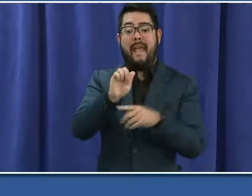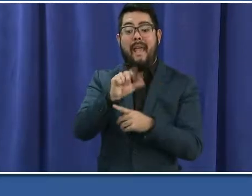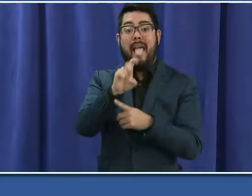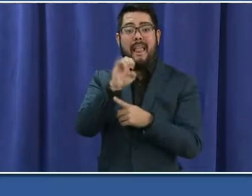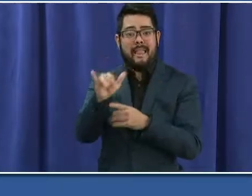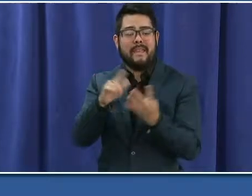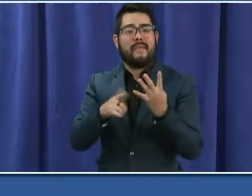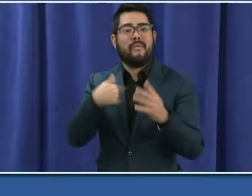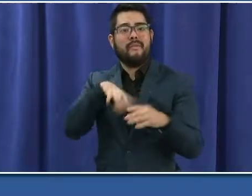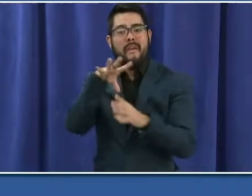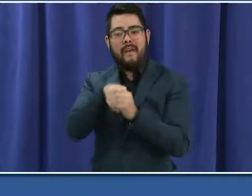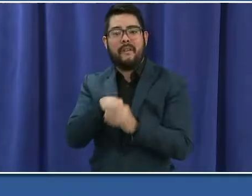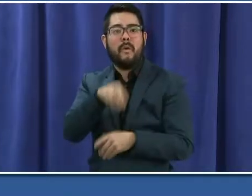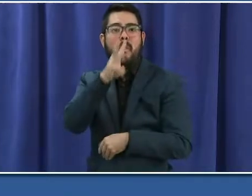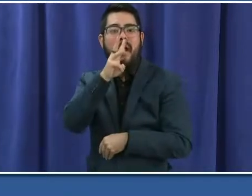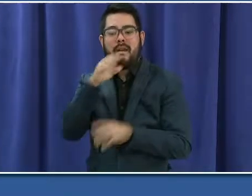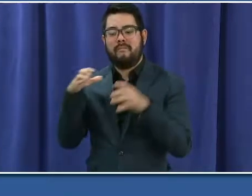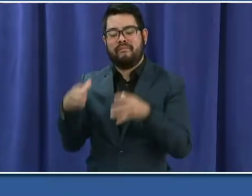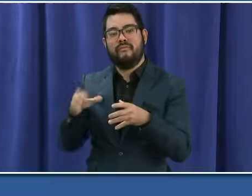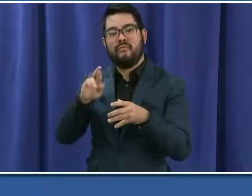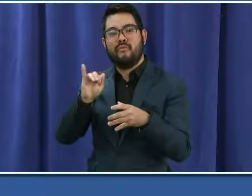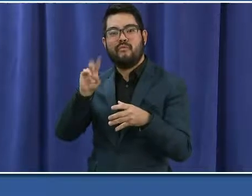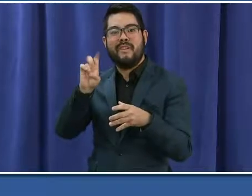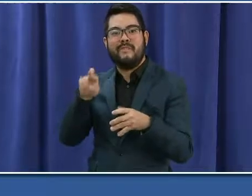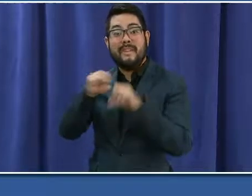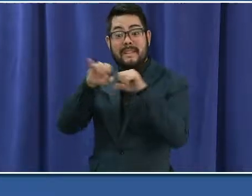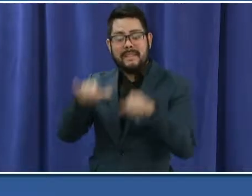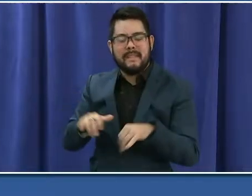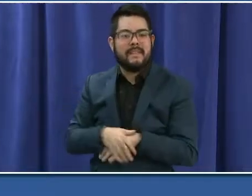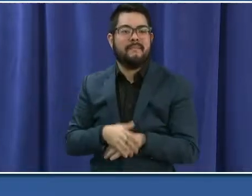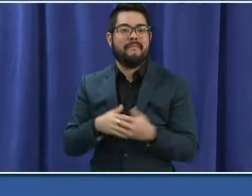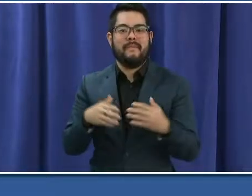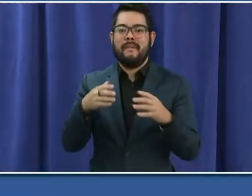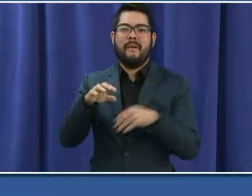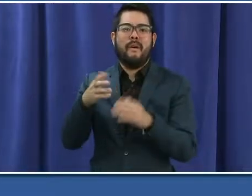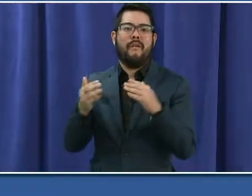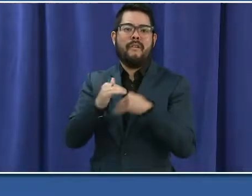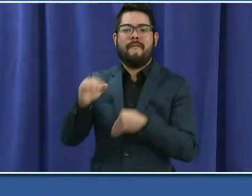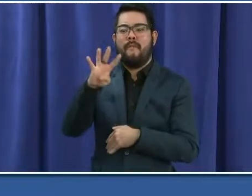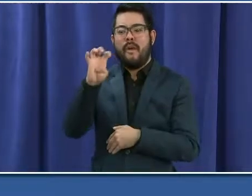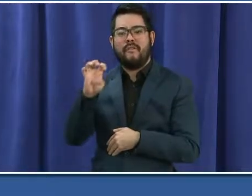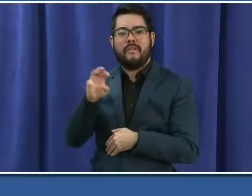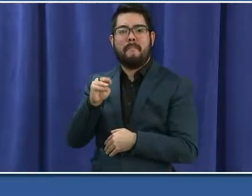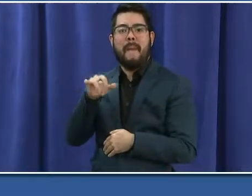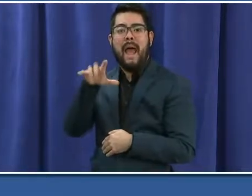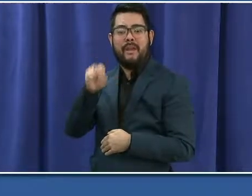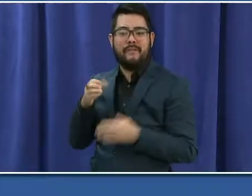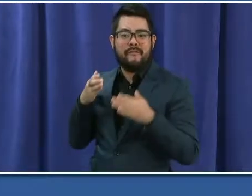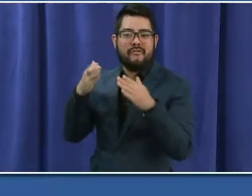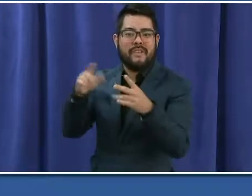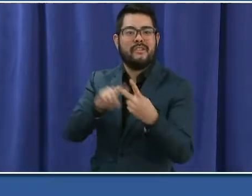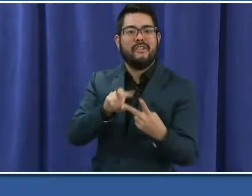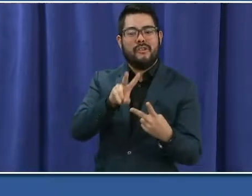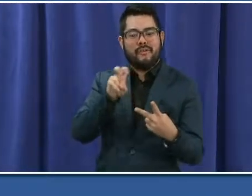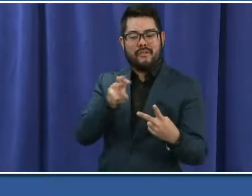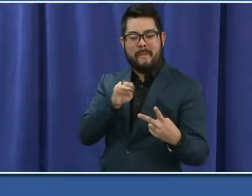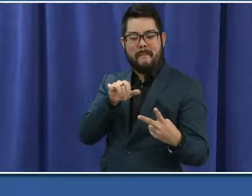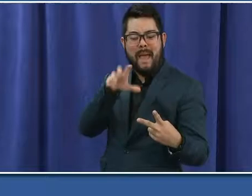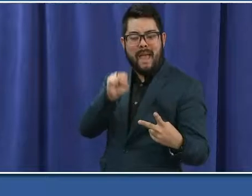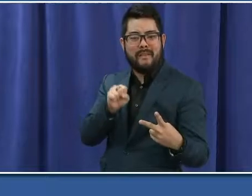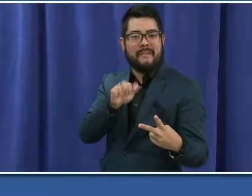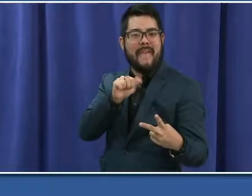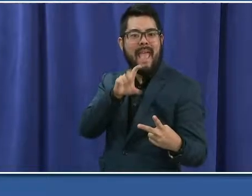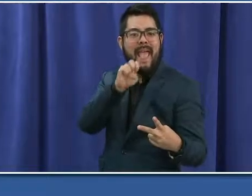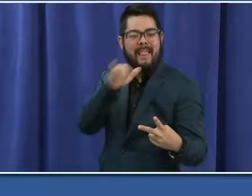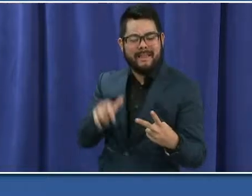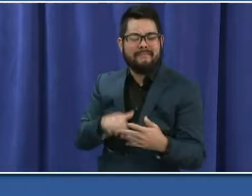shoreline and river system. You know, we have, 4,000 miles of streets plus 2,000 miles of alleys plus 7,000 miles of sidewalks.